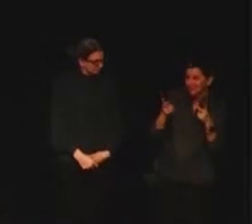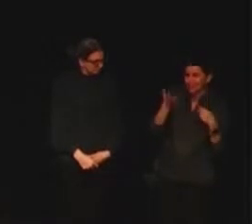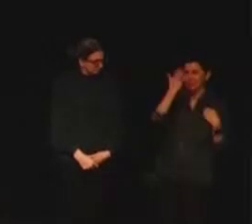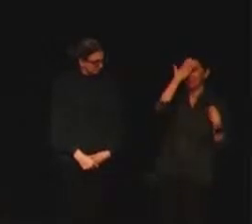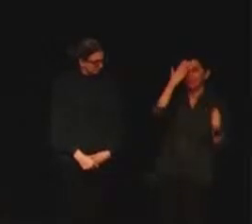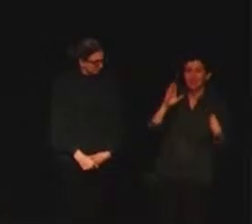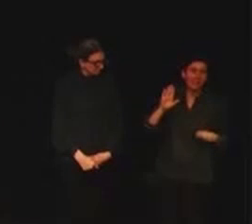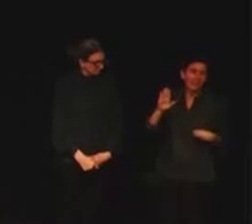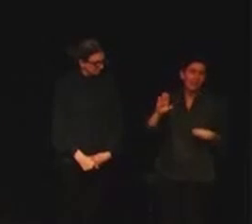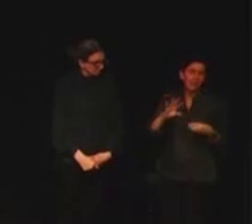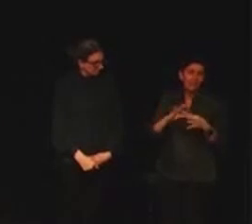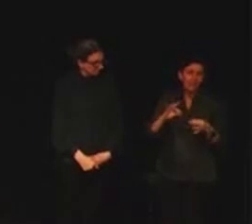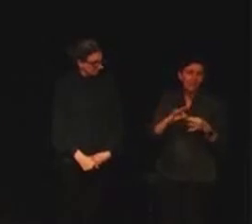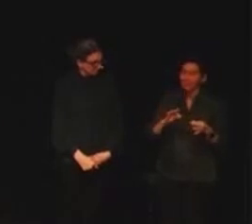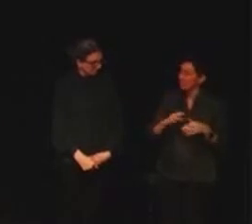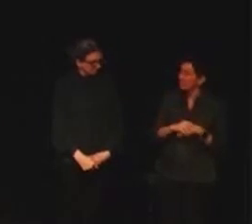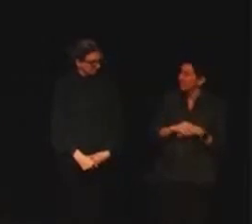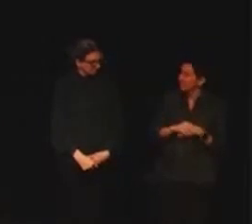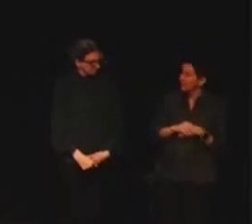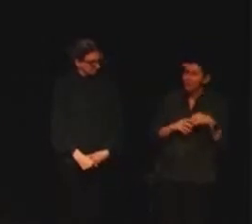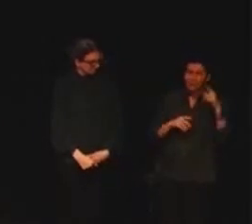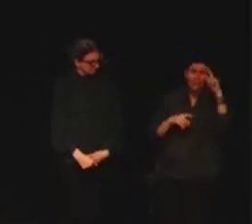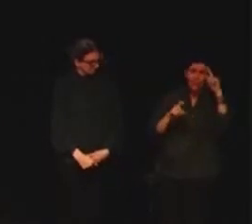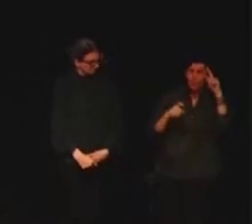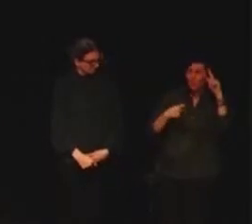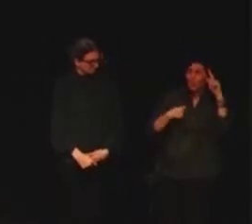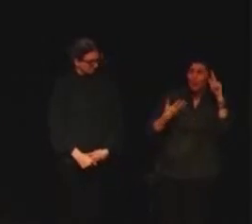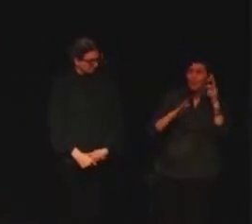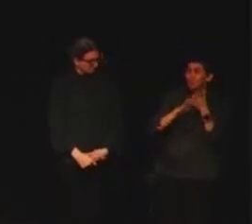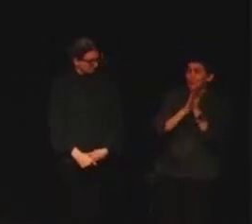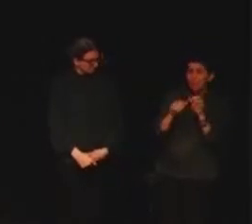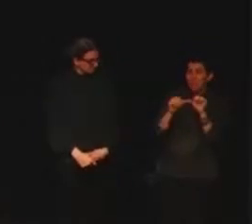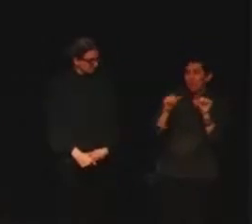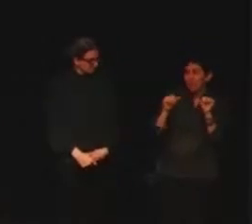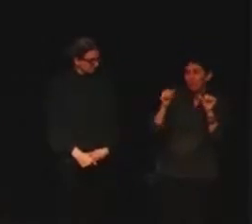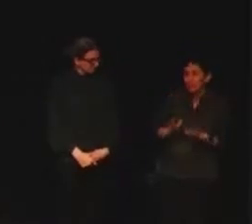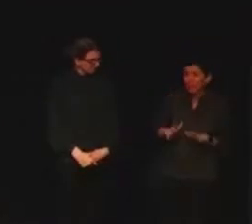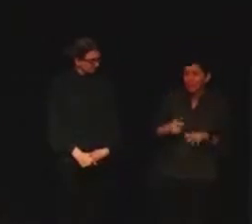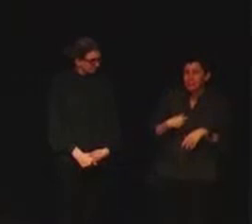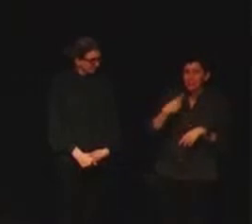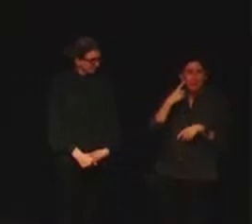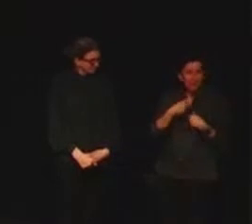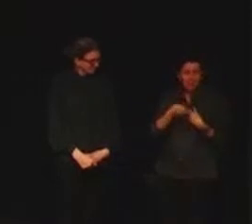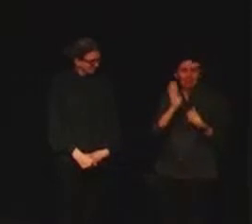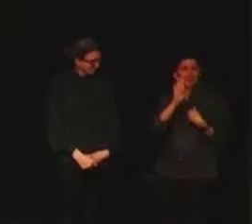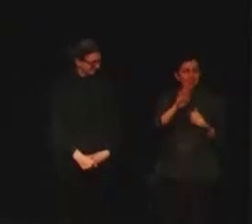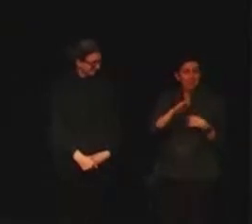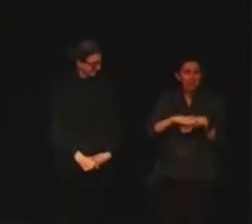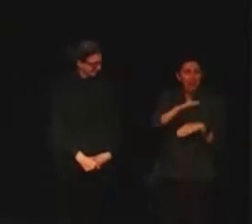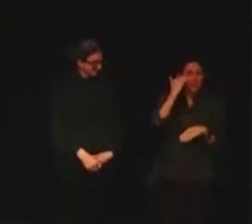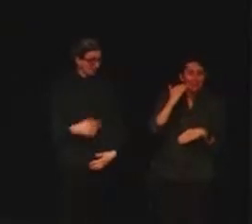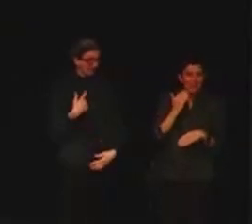That came, and should I have been an architect? I don't know. I literally have thought that of should I have been an architect? So I just put that on somebody else's head. I was almost an